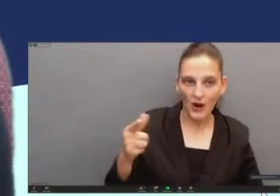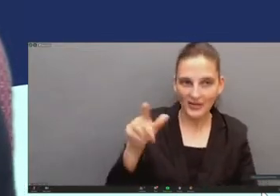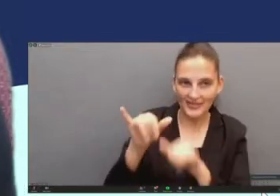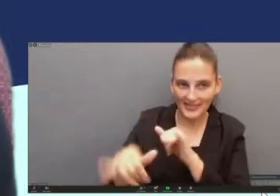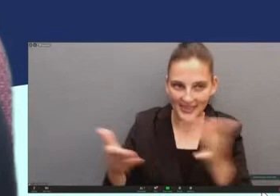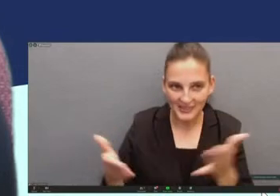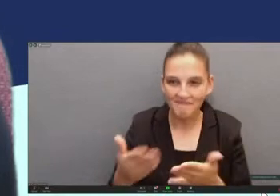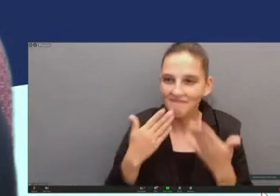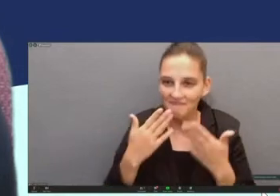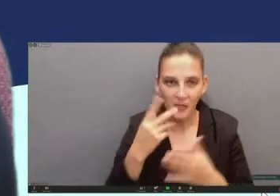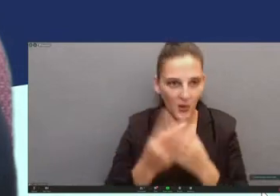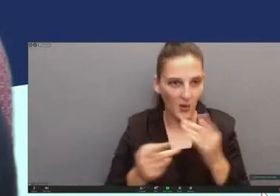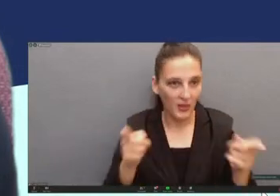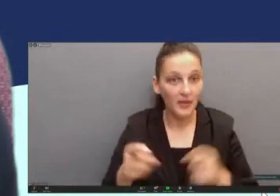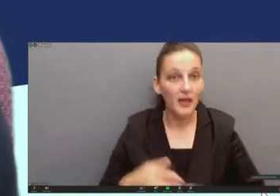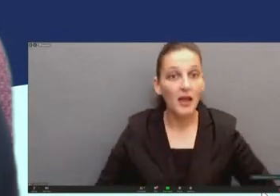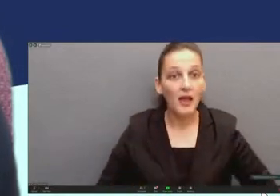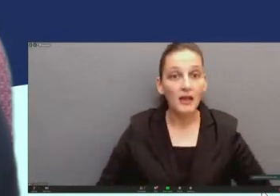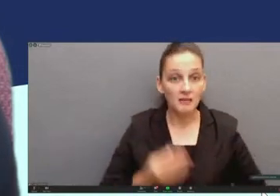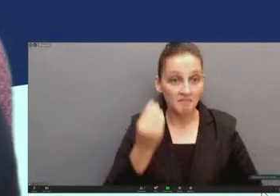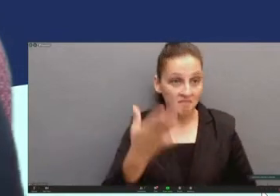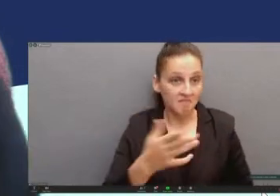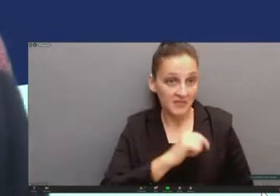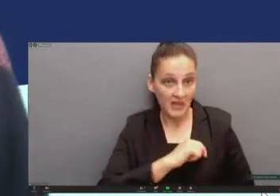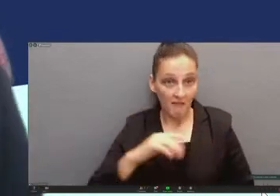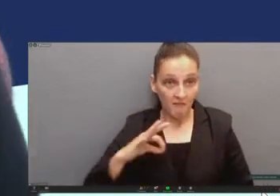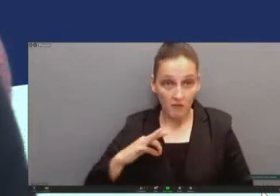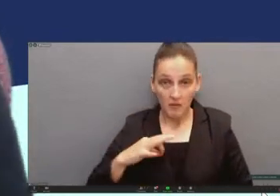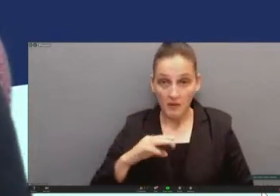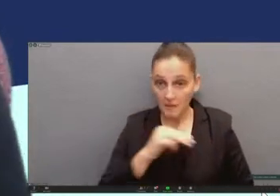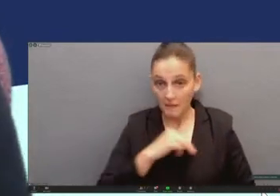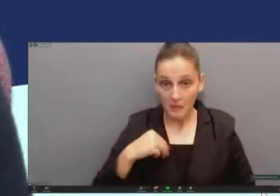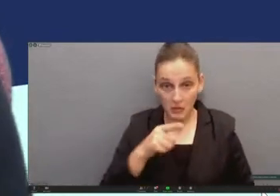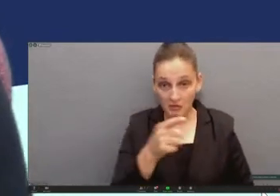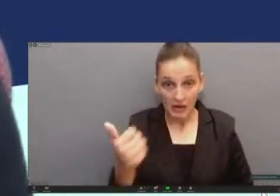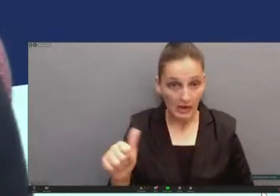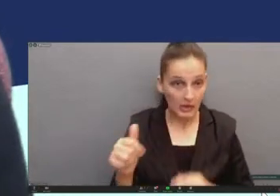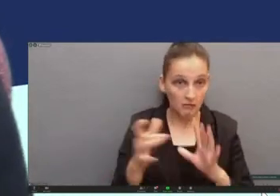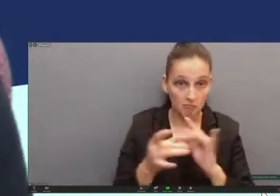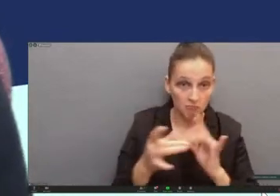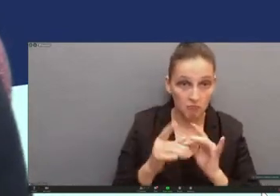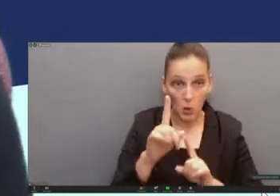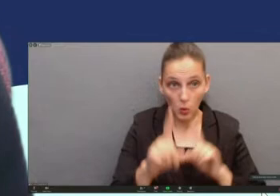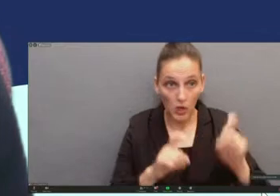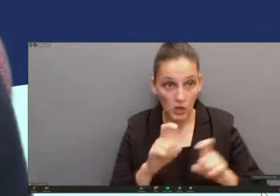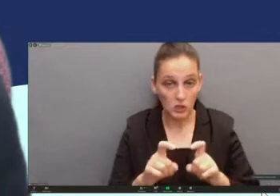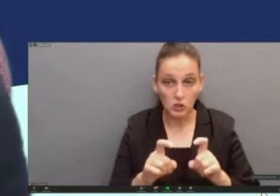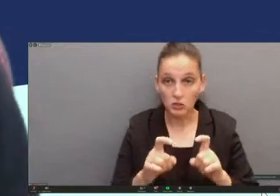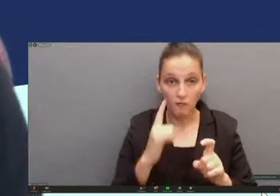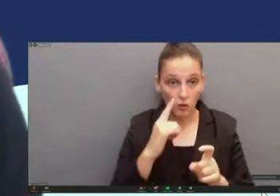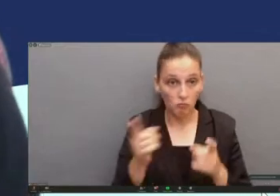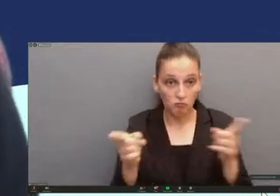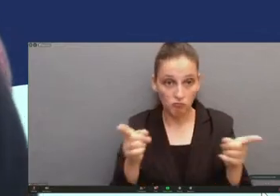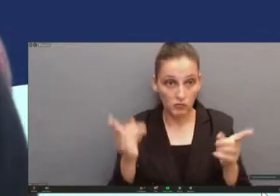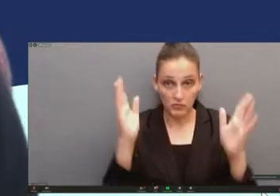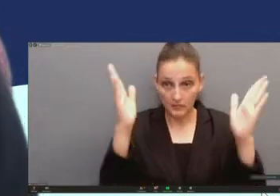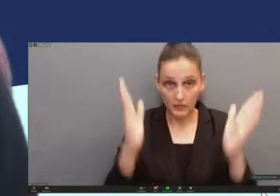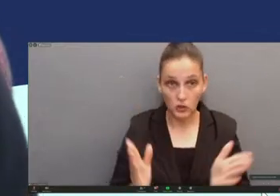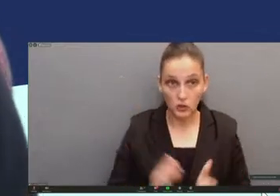have time to the task force members for any questions, comments, reflections you have for our speakers.